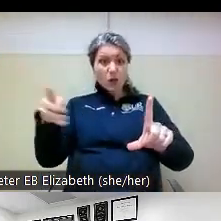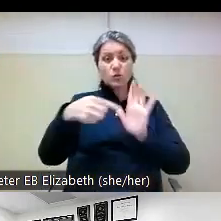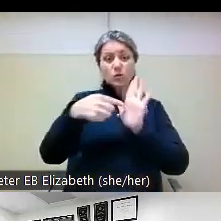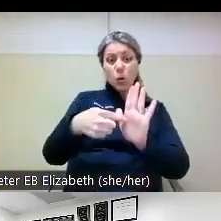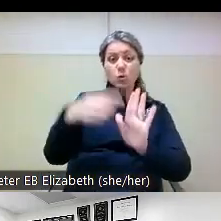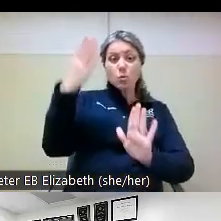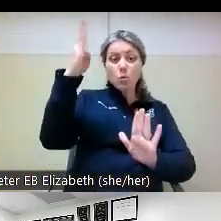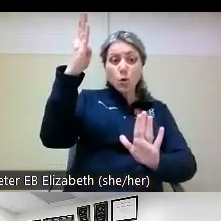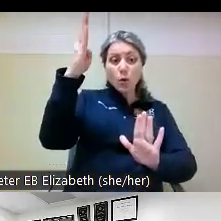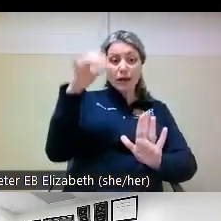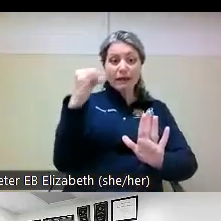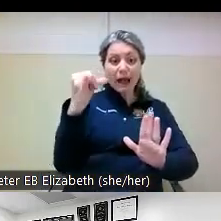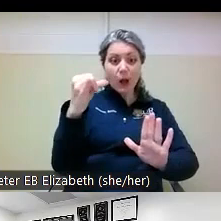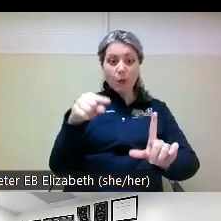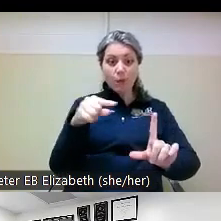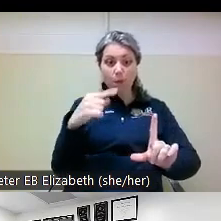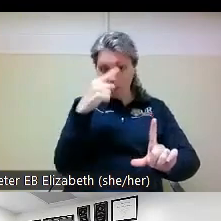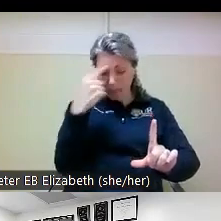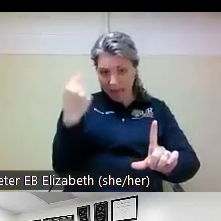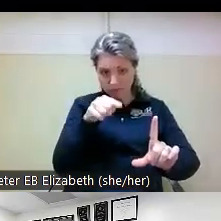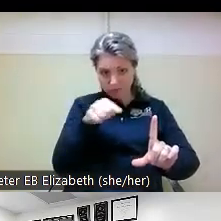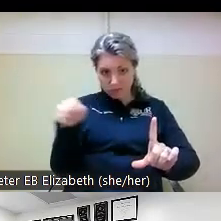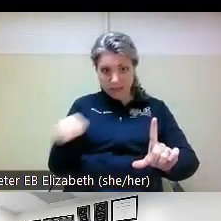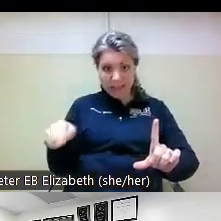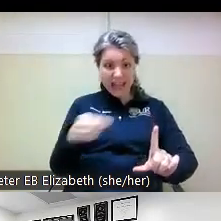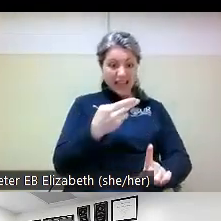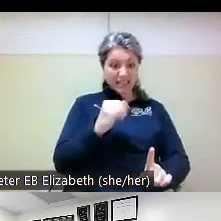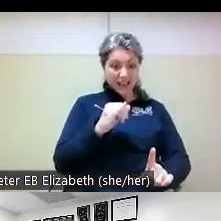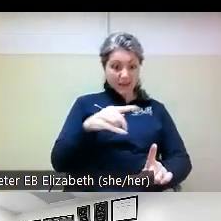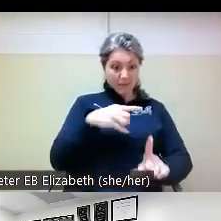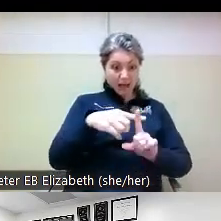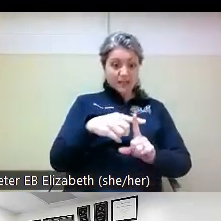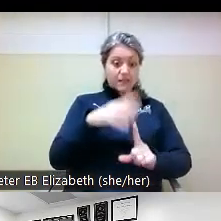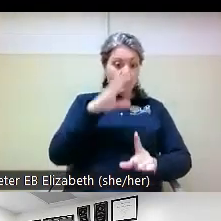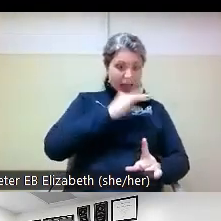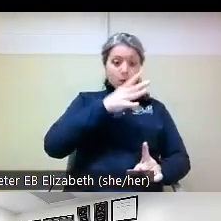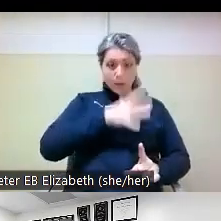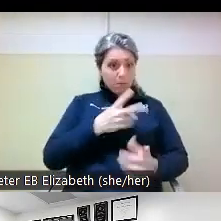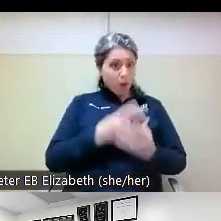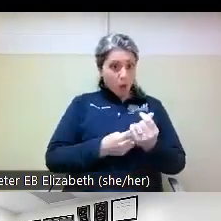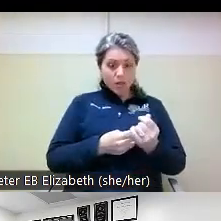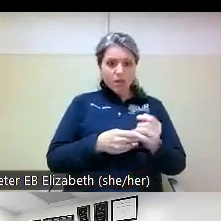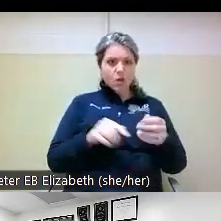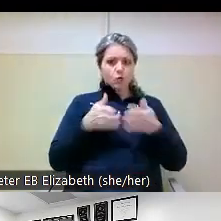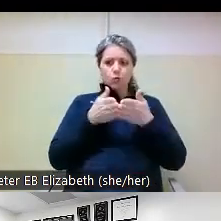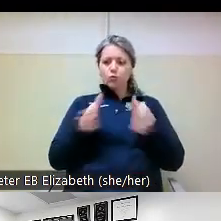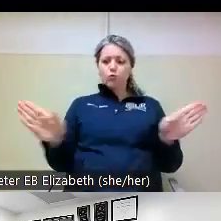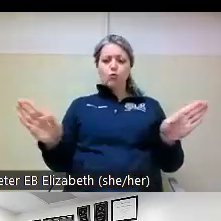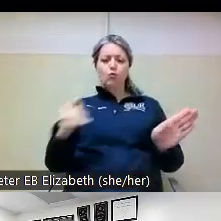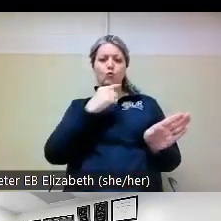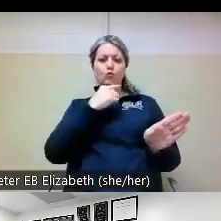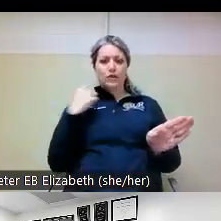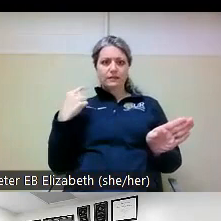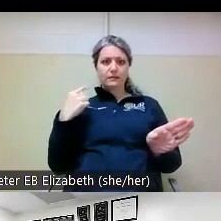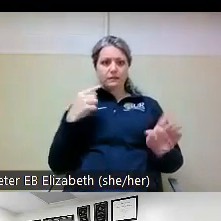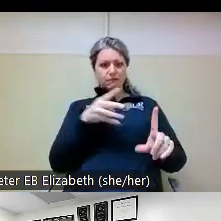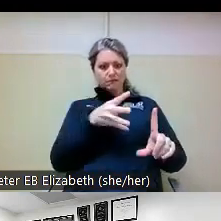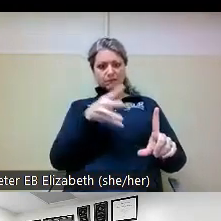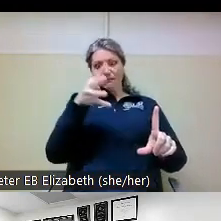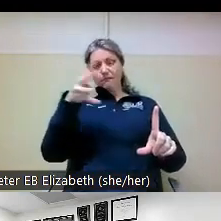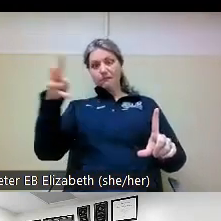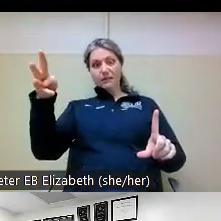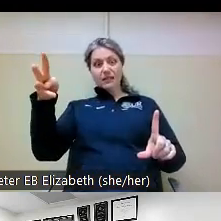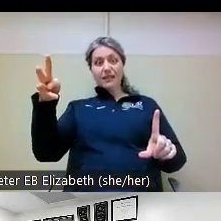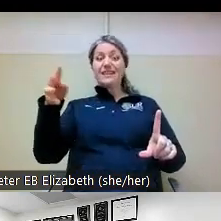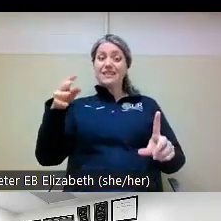blue, yellow, and black line in HIV positive patients, men and women, their overall risk, despite in the era of HIV treatment,